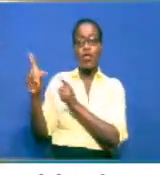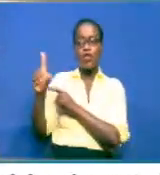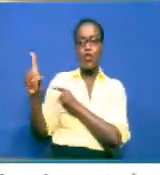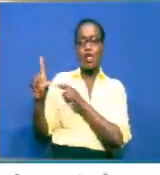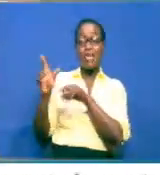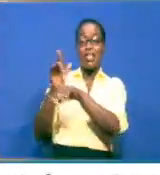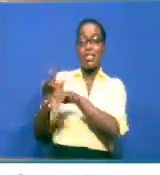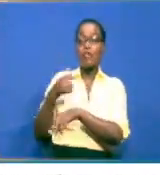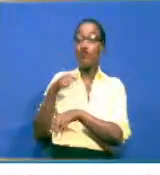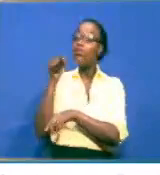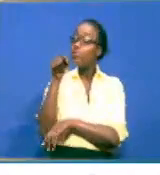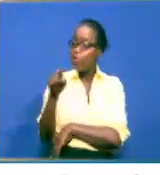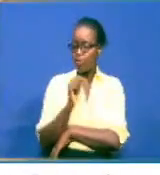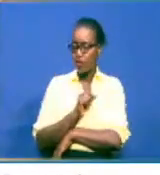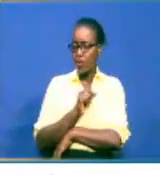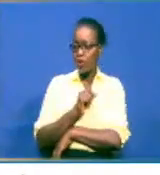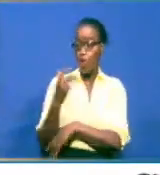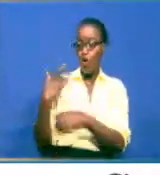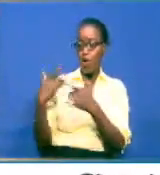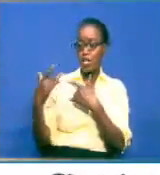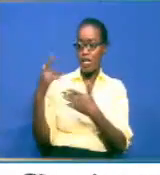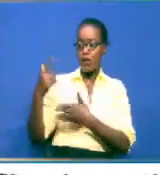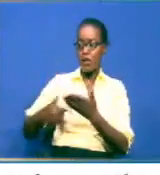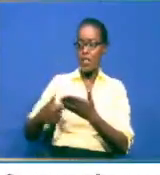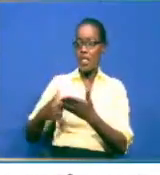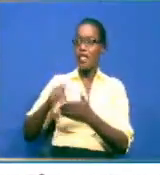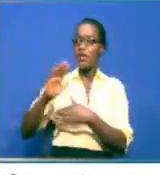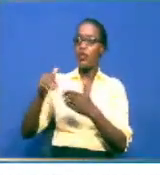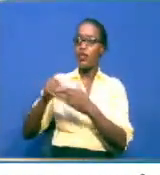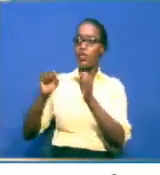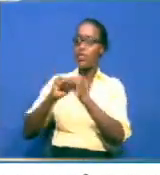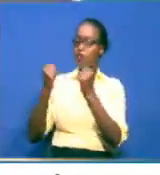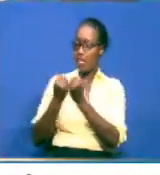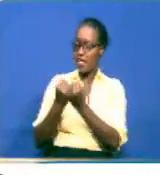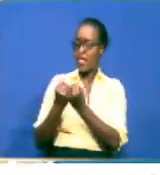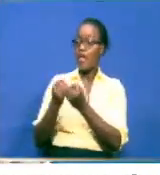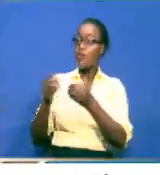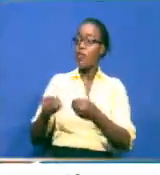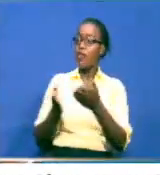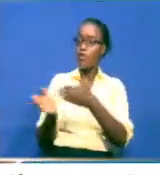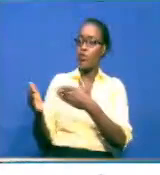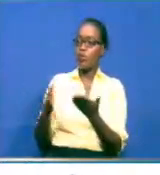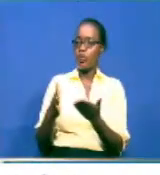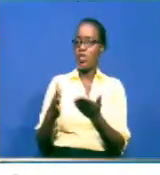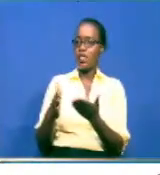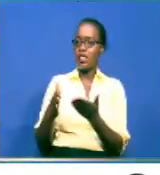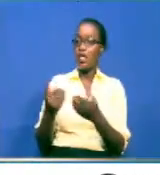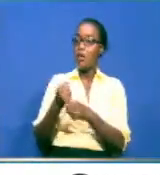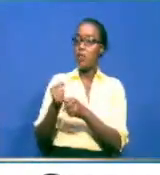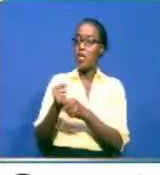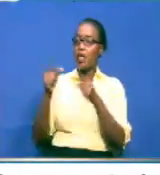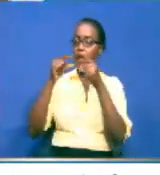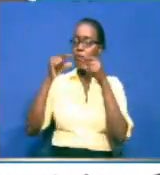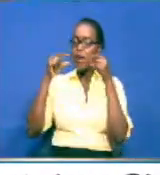me to you mm-hmm. concerning that they want to reach out to the society. Mm-hmm. They want to be given an opportunity to make masks.